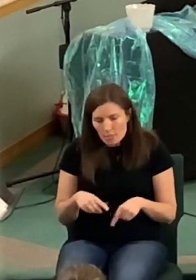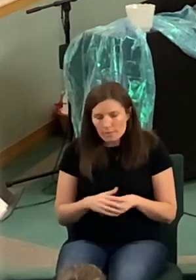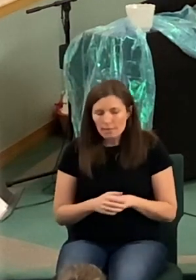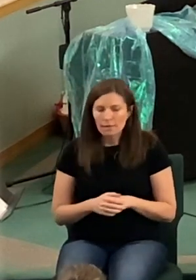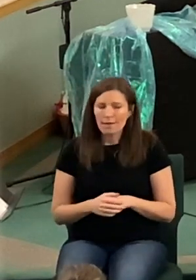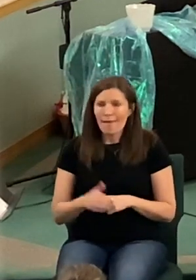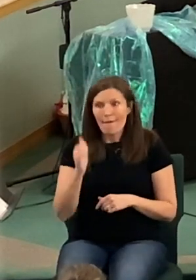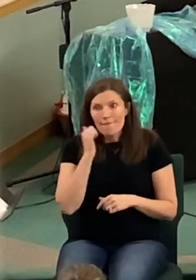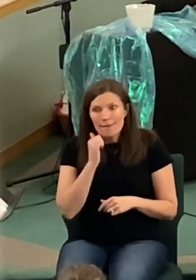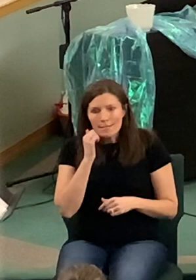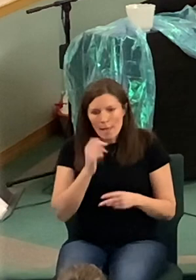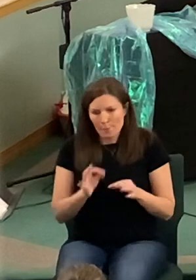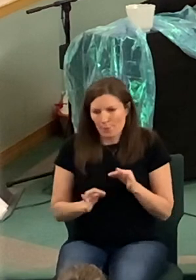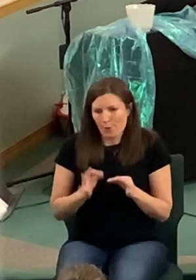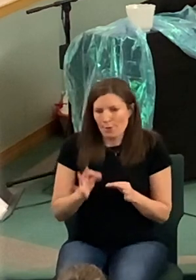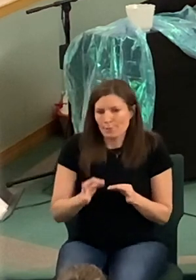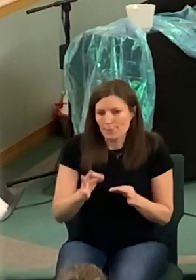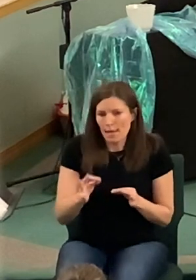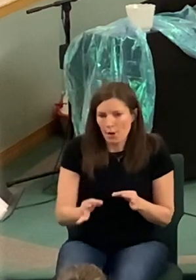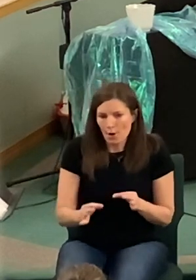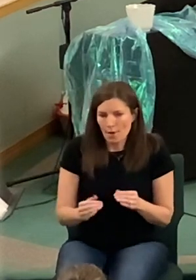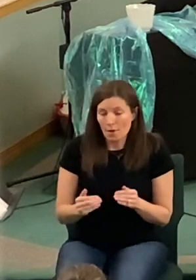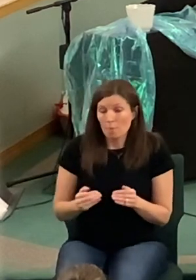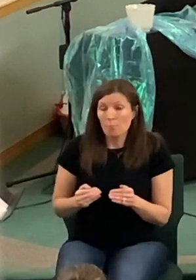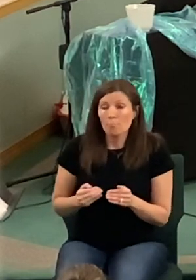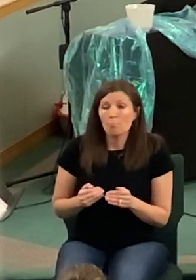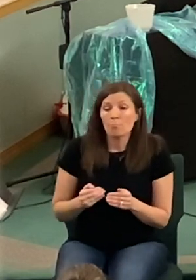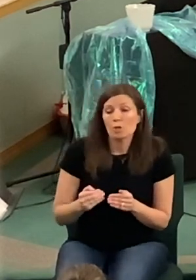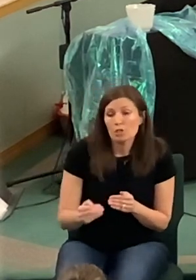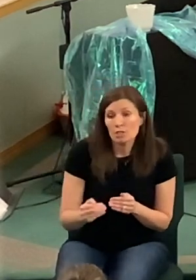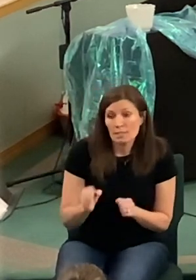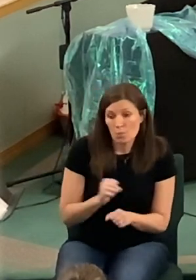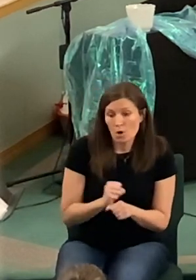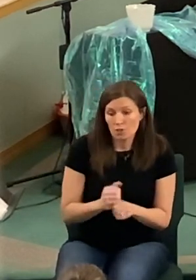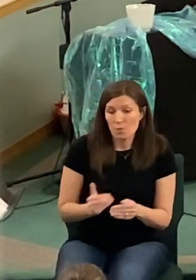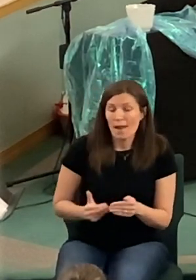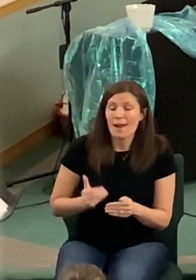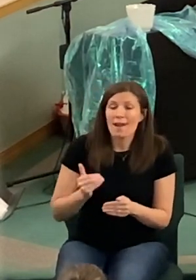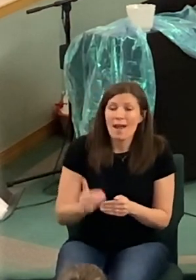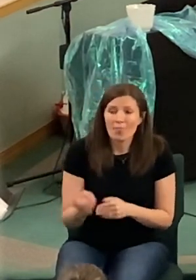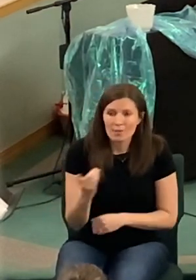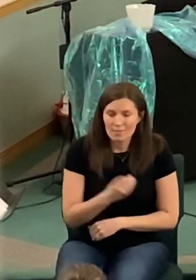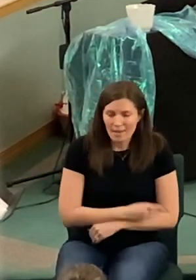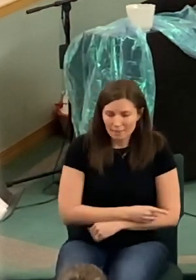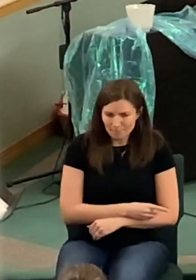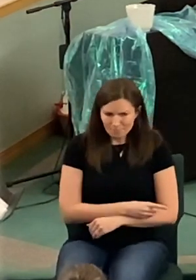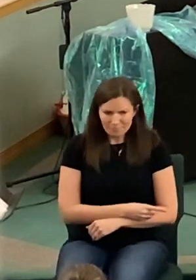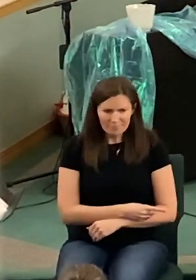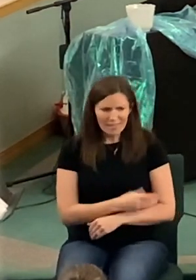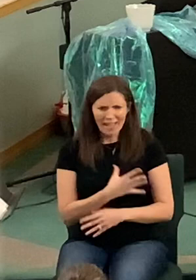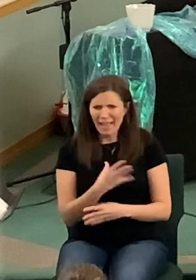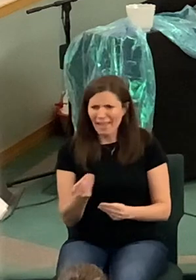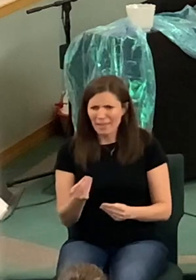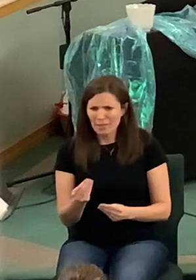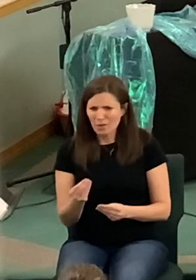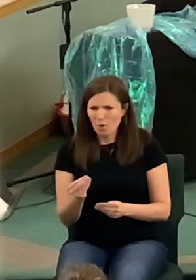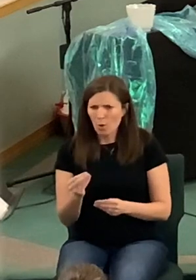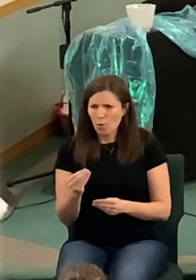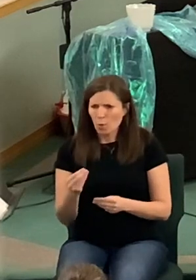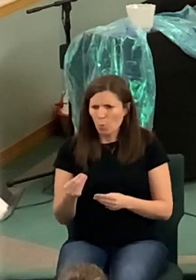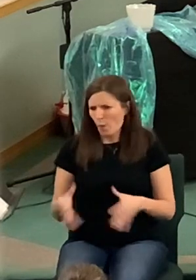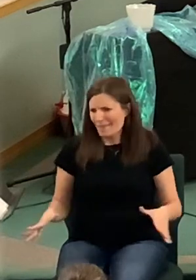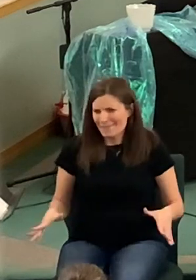operations basis, the procrastinator simply pushes off work to another day while he or she wastes time on